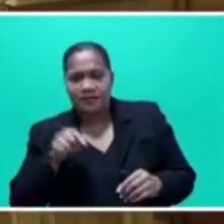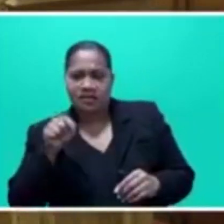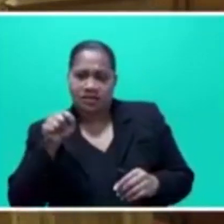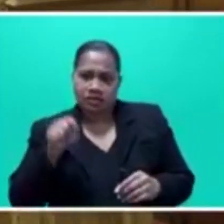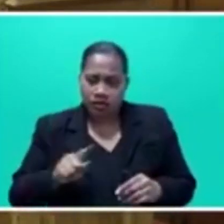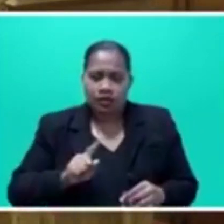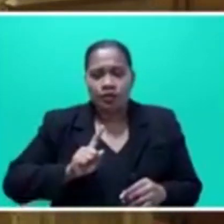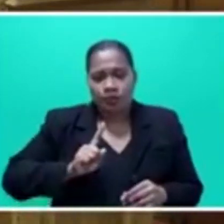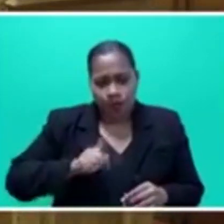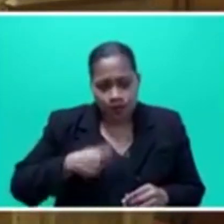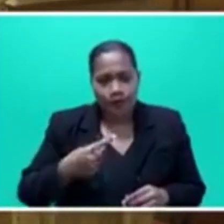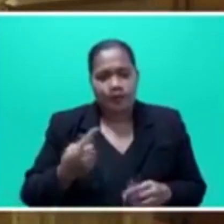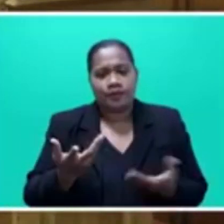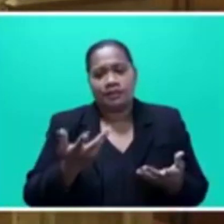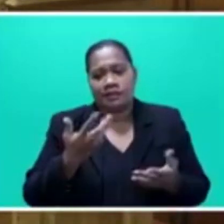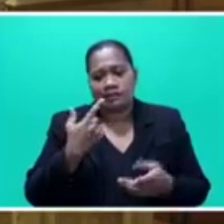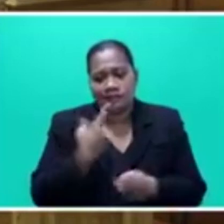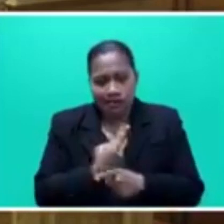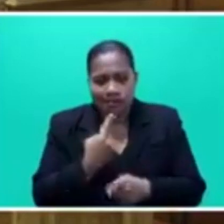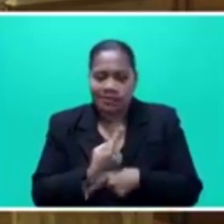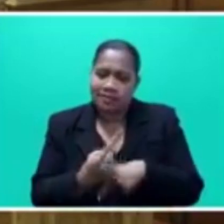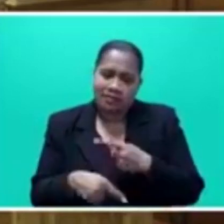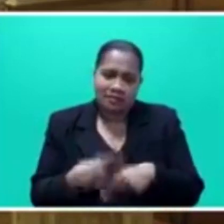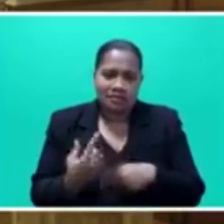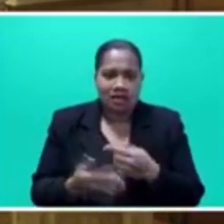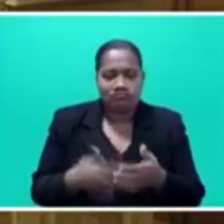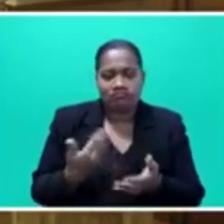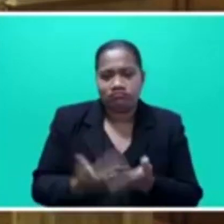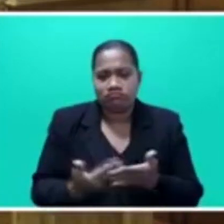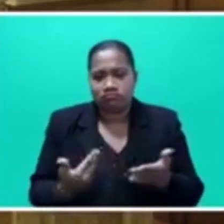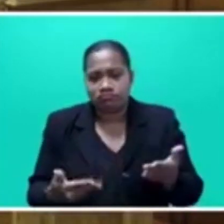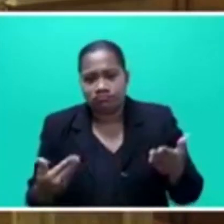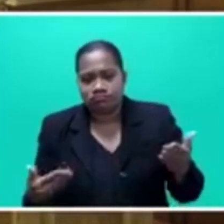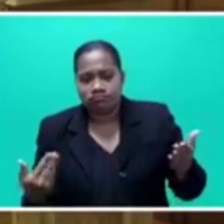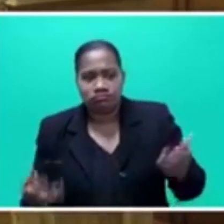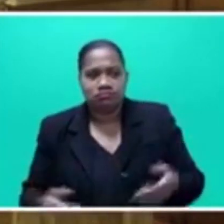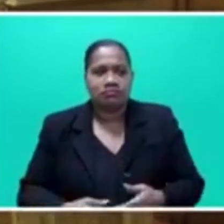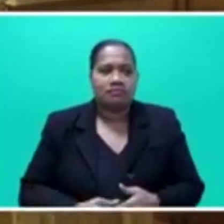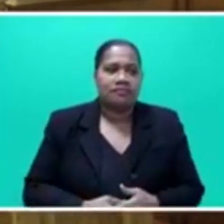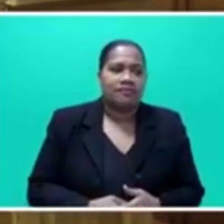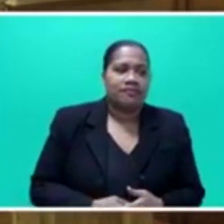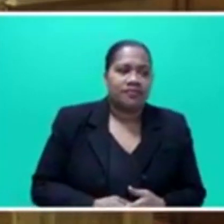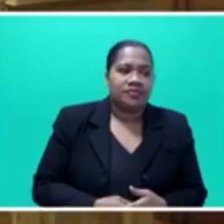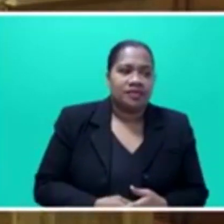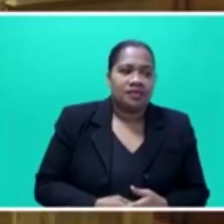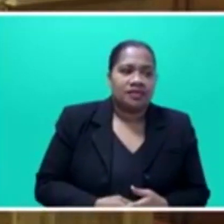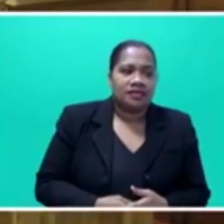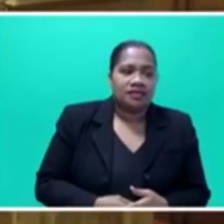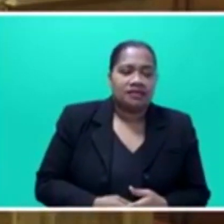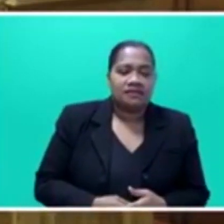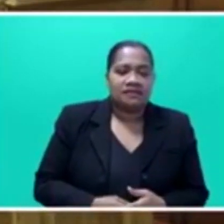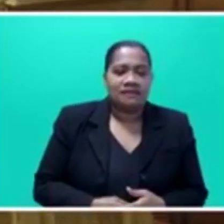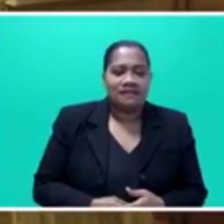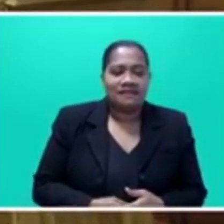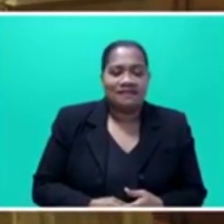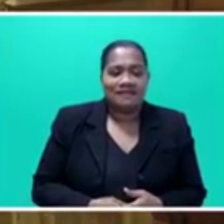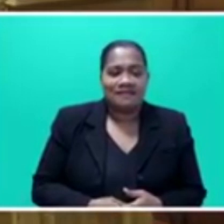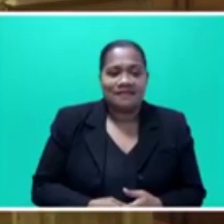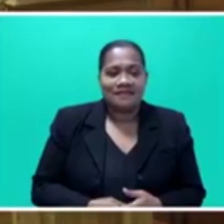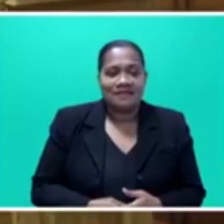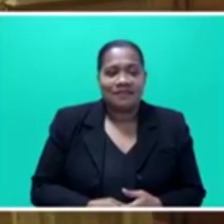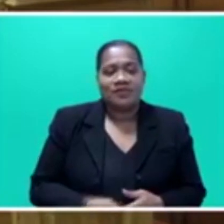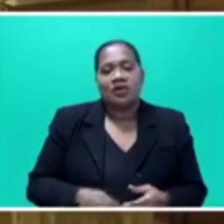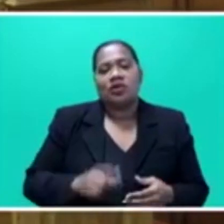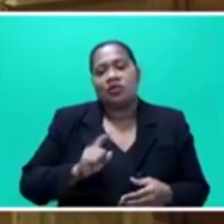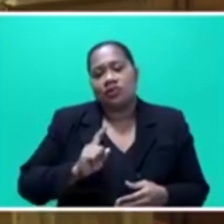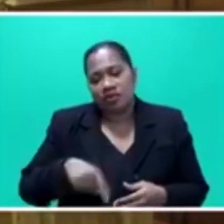going about it. You didn't take any precautions to try and prevent them from saying that. You just carried